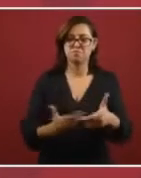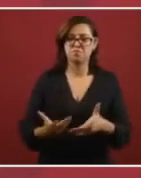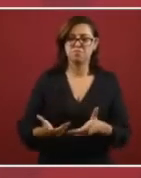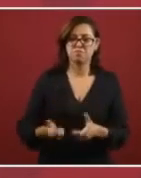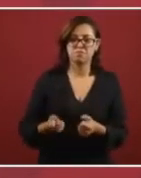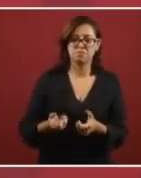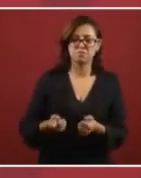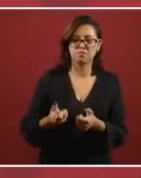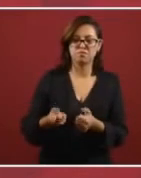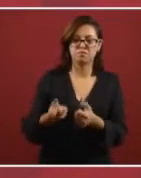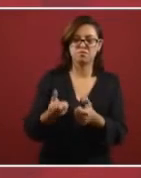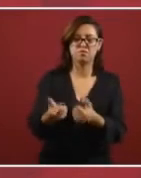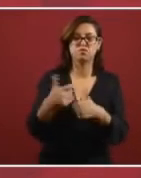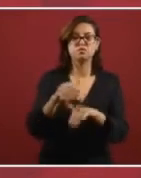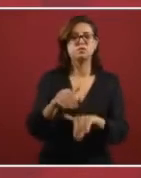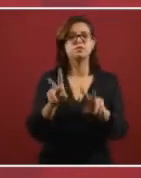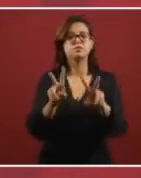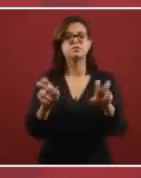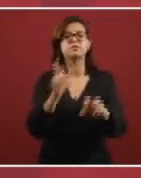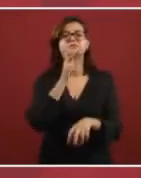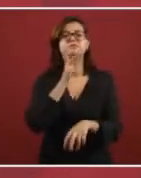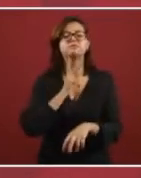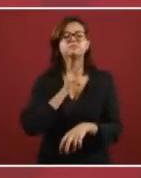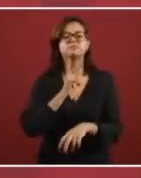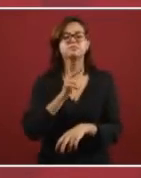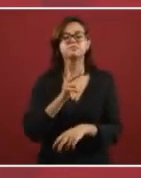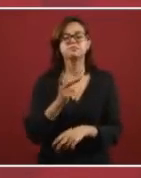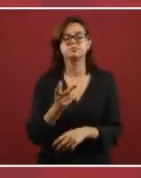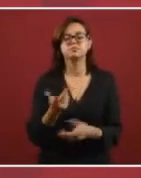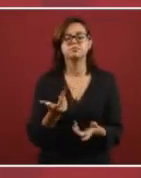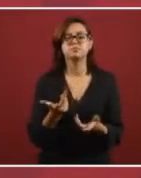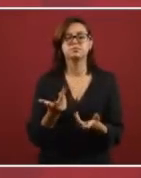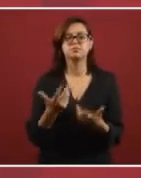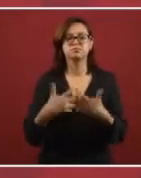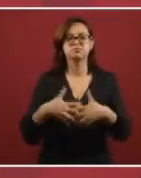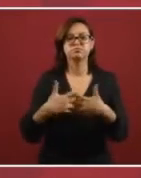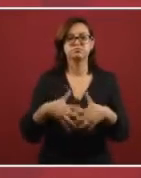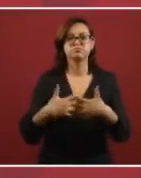the cooperation that we're having in the